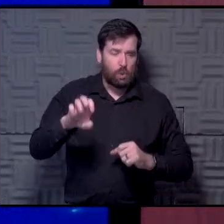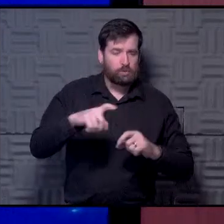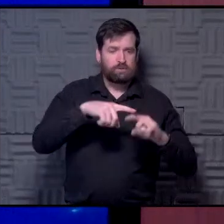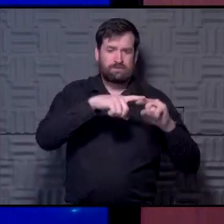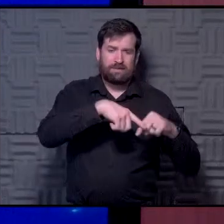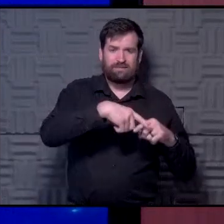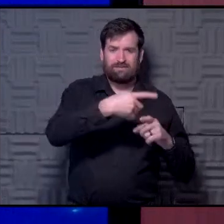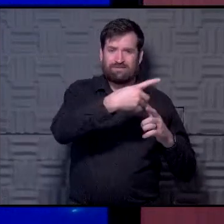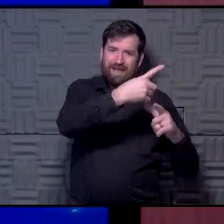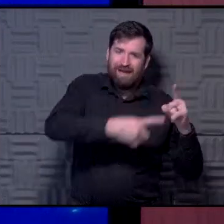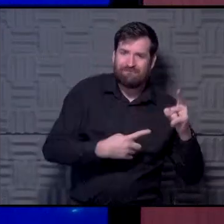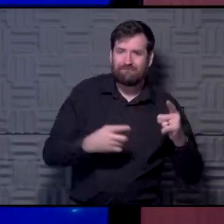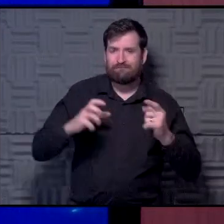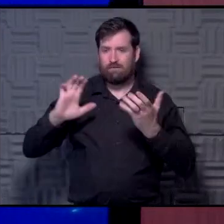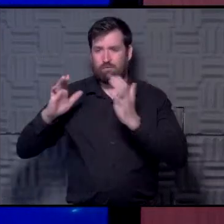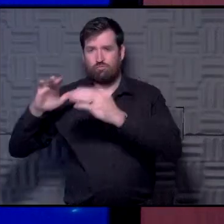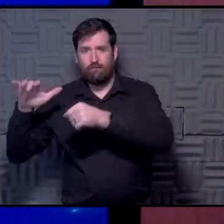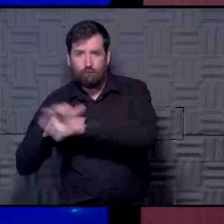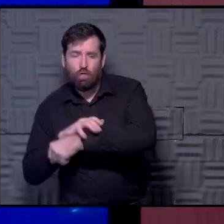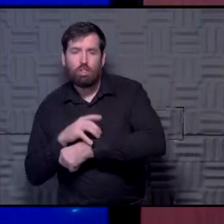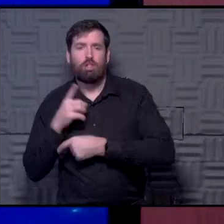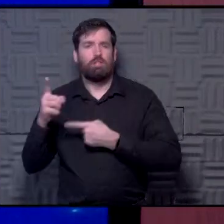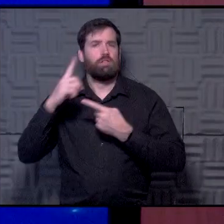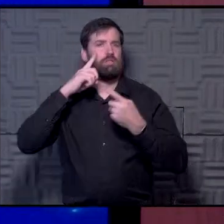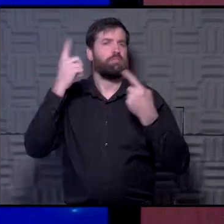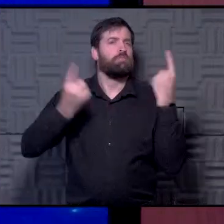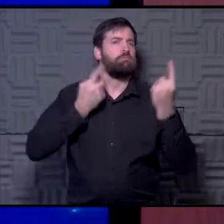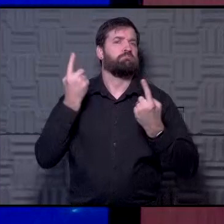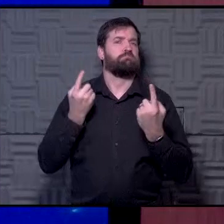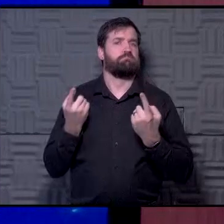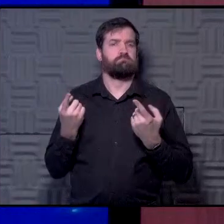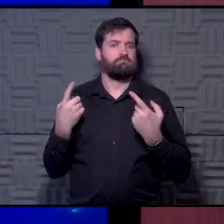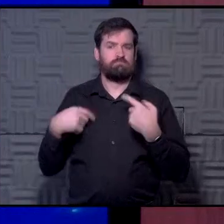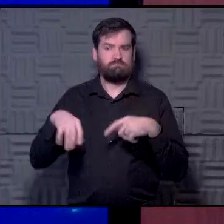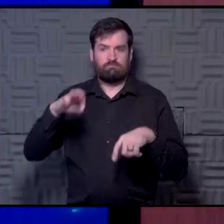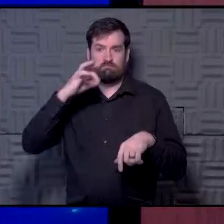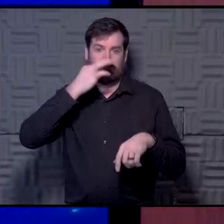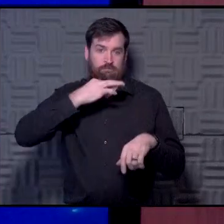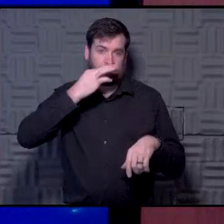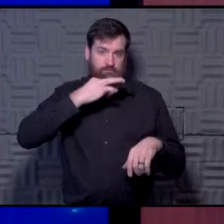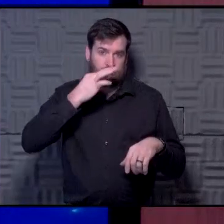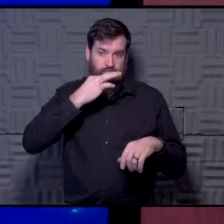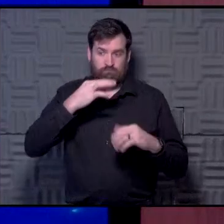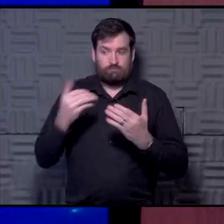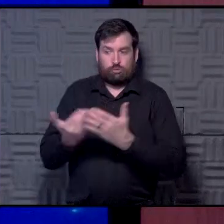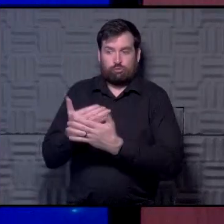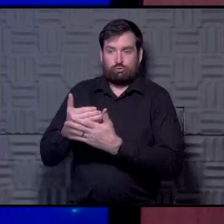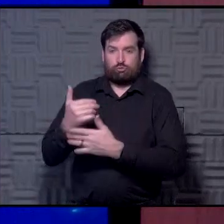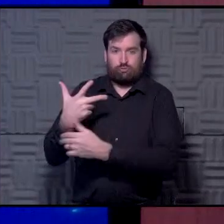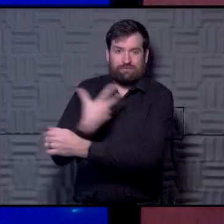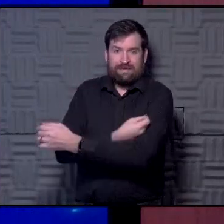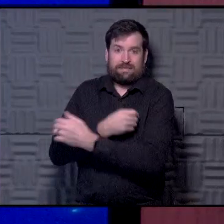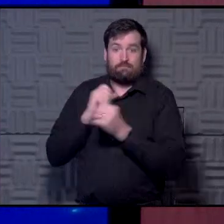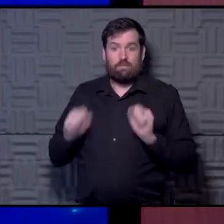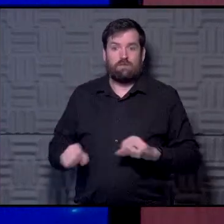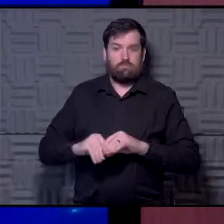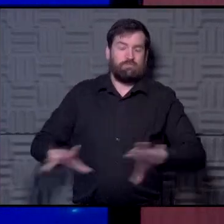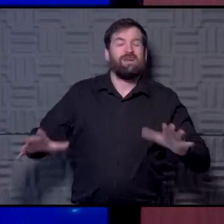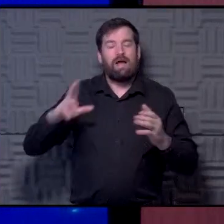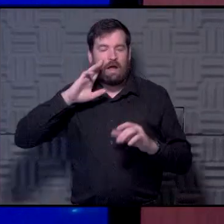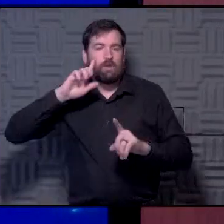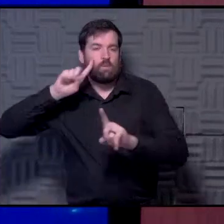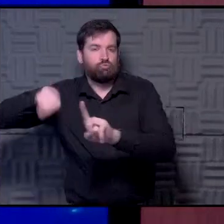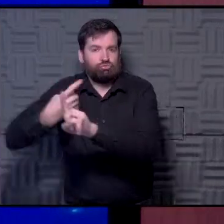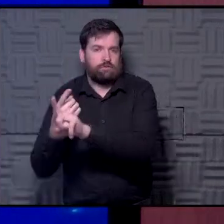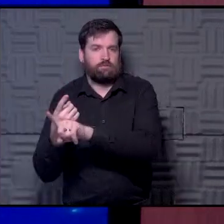half dose versus full dose, and just what your thoughts on now as we get ready for that new vaccine to possibly hit the market. I know it's just UK, but